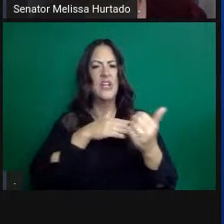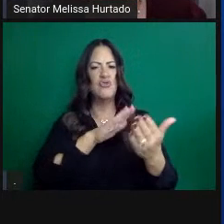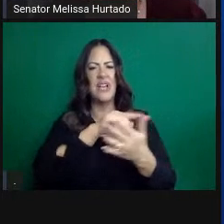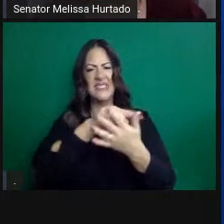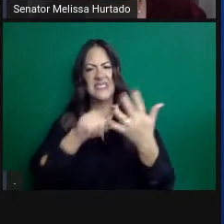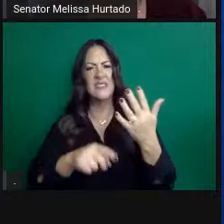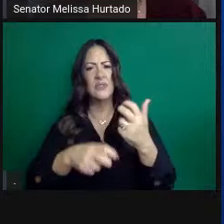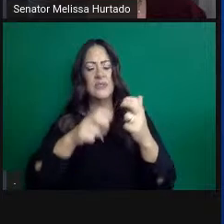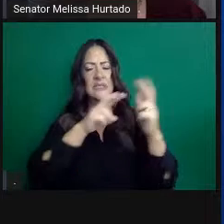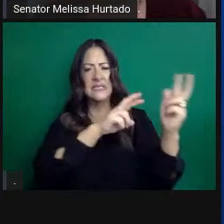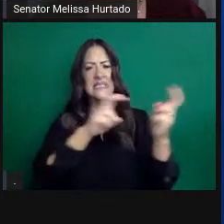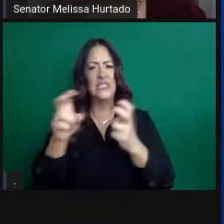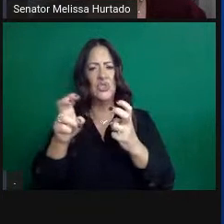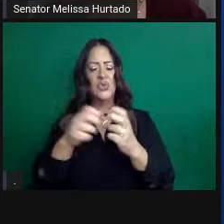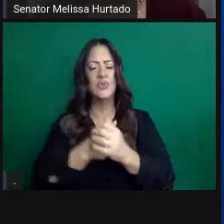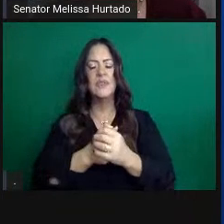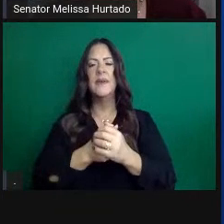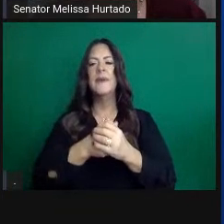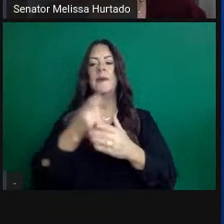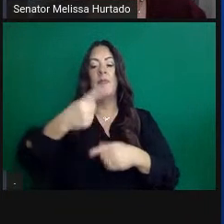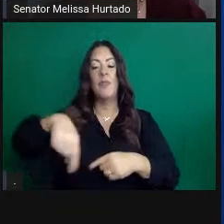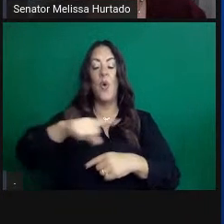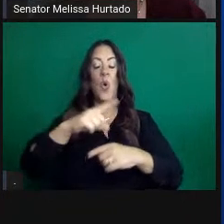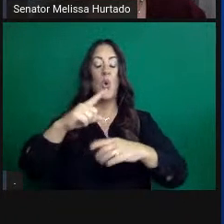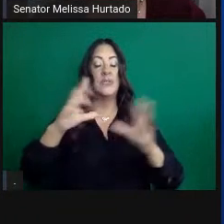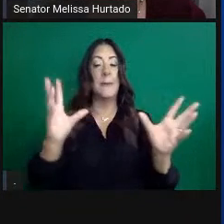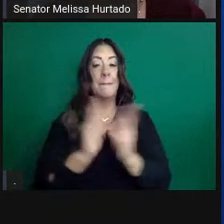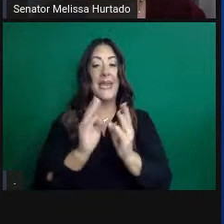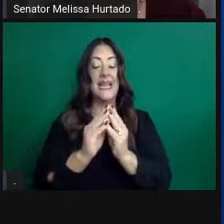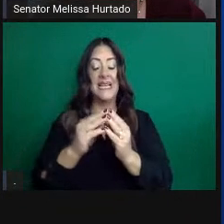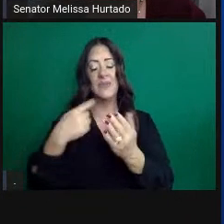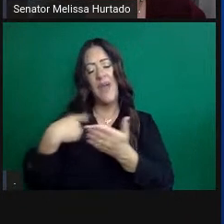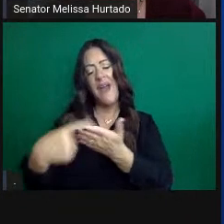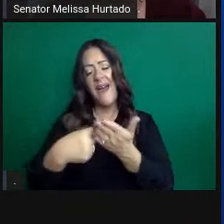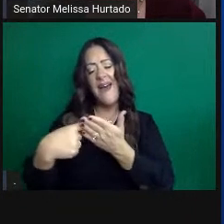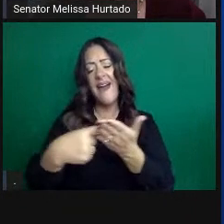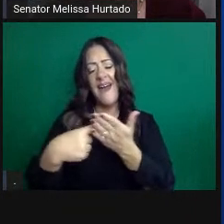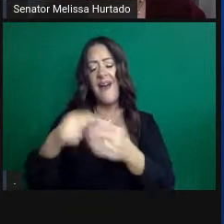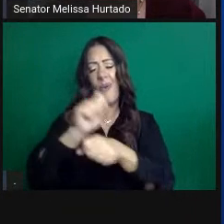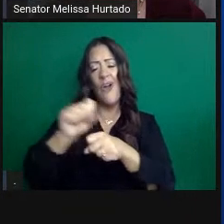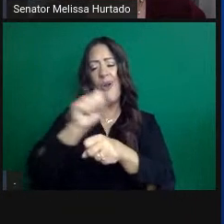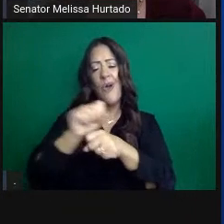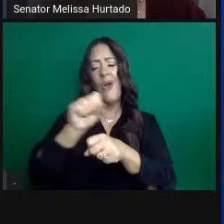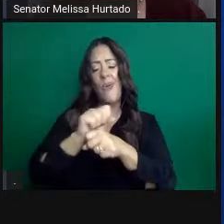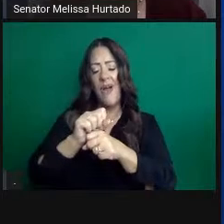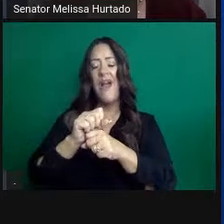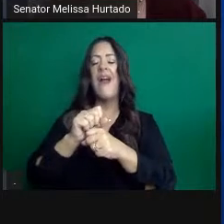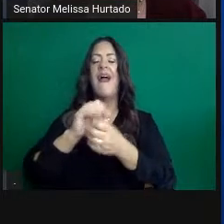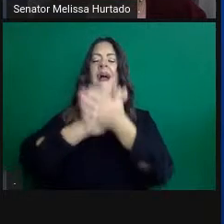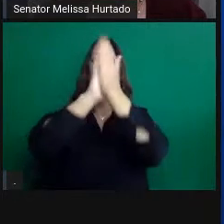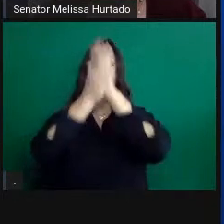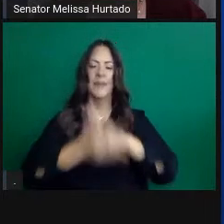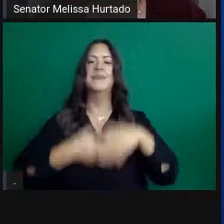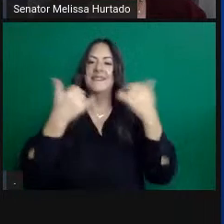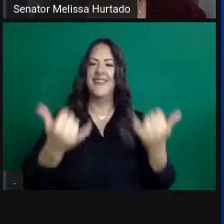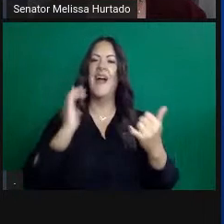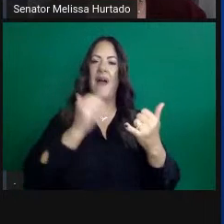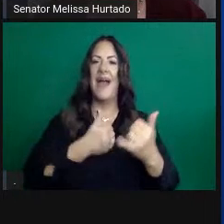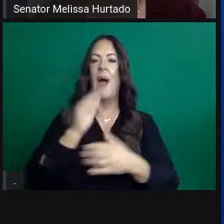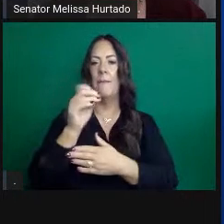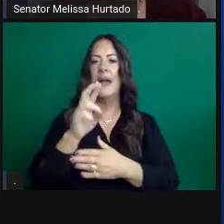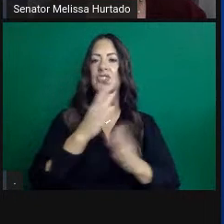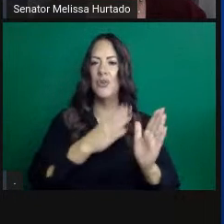provided at those roundtables informed the content of the Master Plan for Aging being released today. Sadly, we know that many